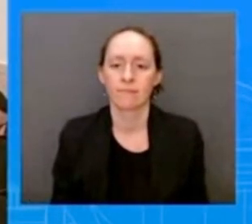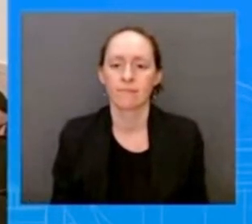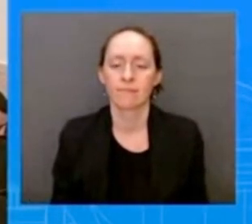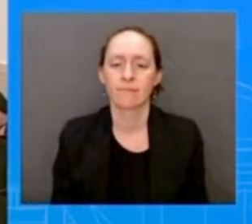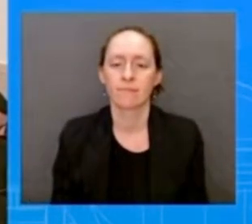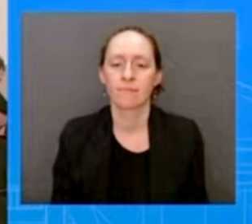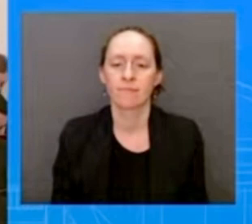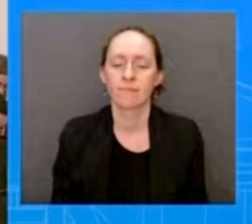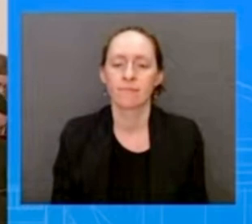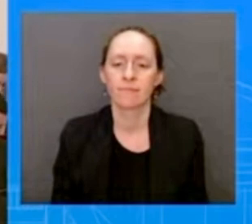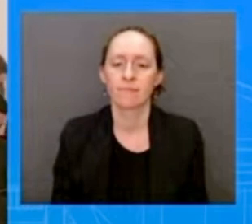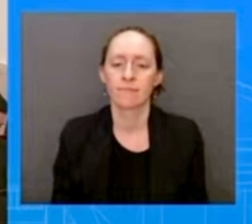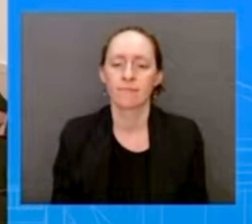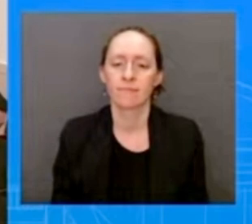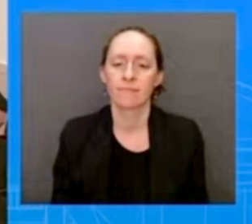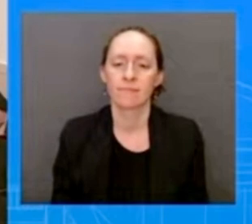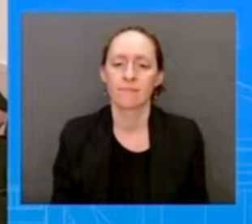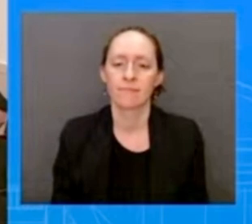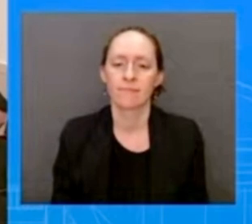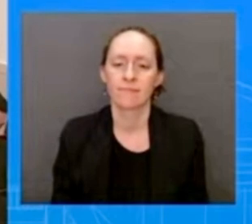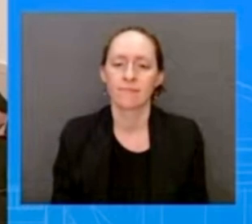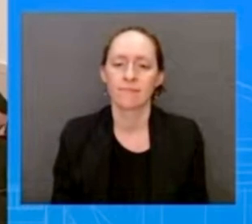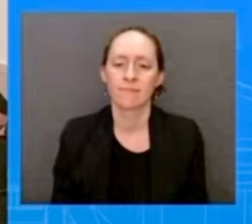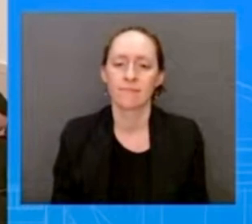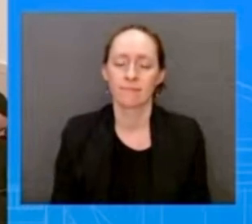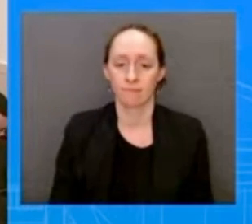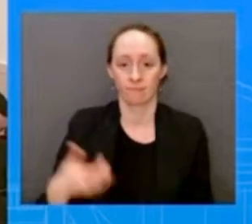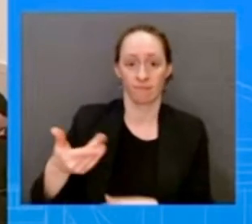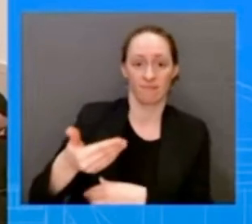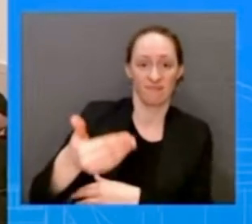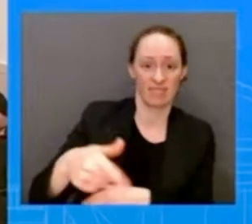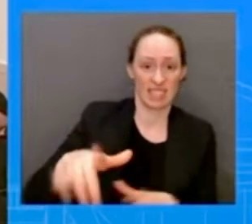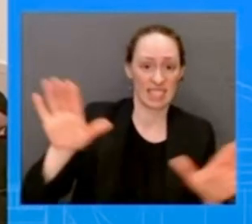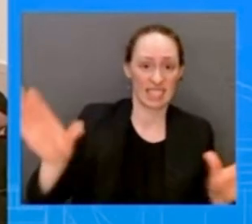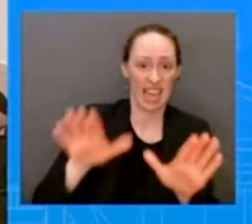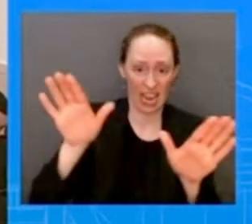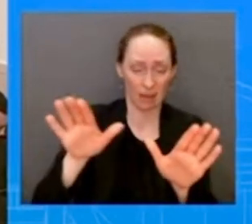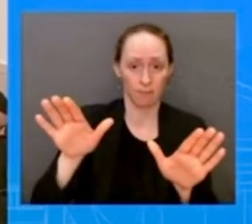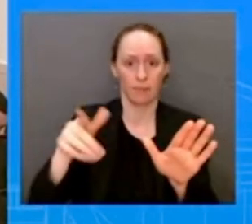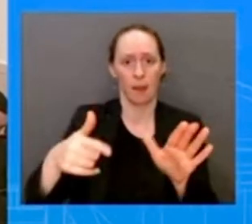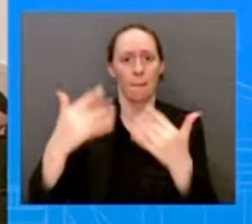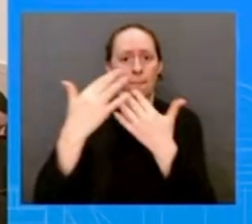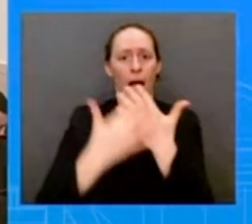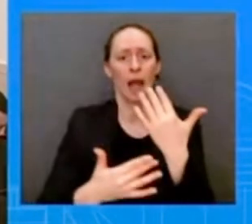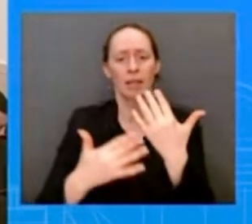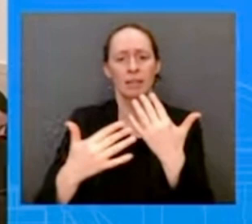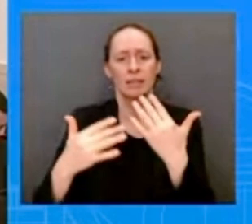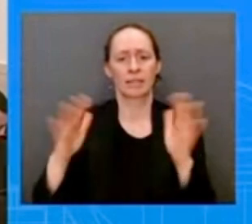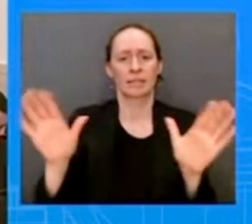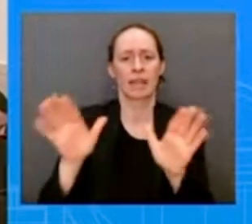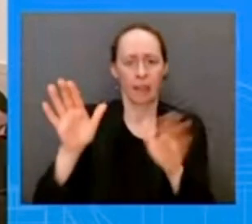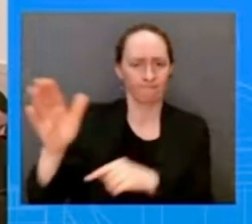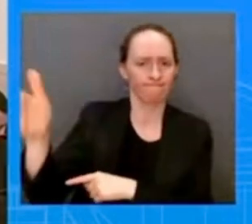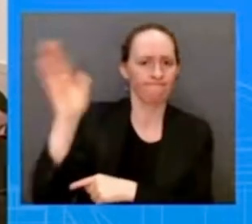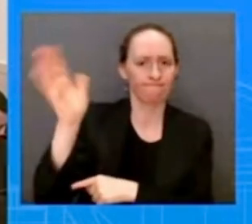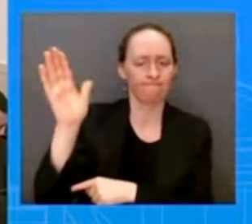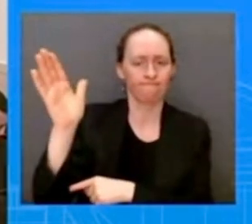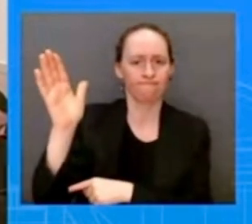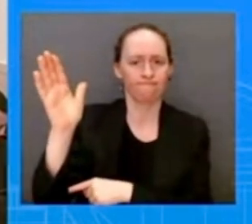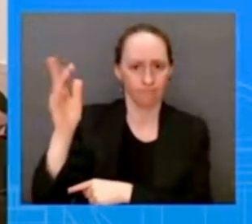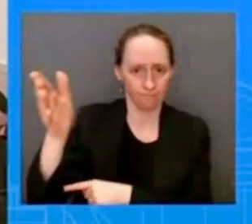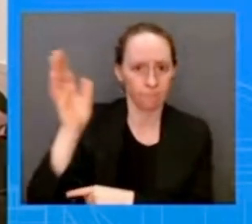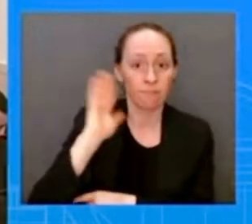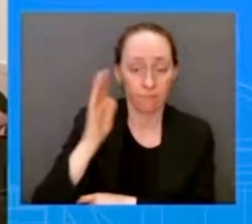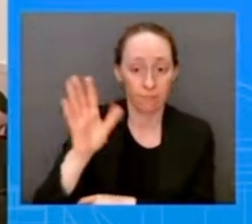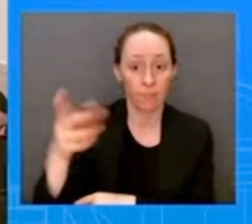President Biden will be in Selma on Sunday to give remarks. Last year, Vice President Harris gave remarks and traveled. Why was it important